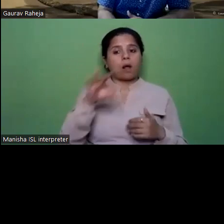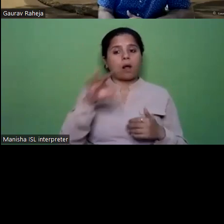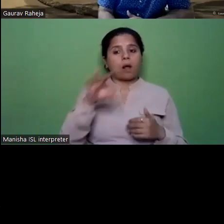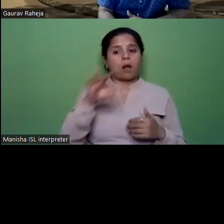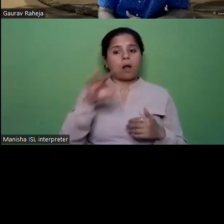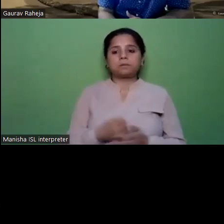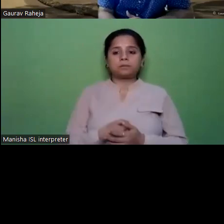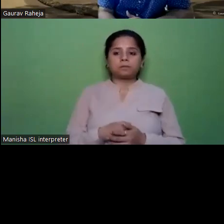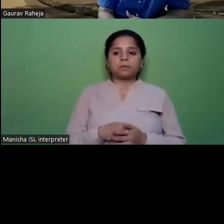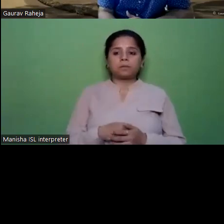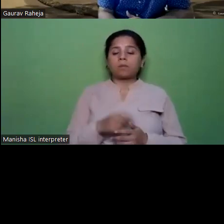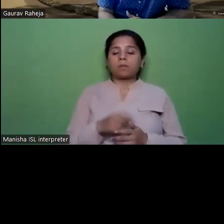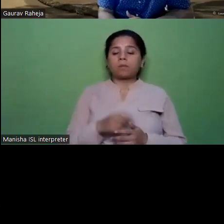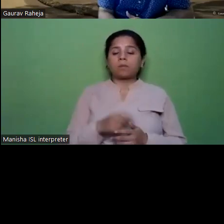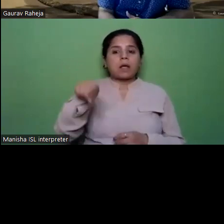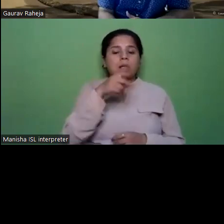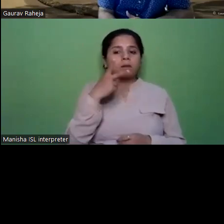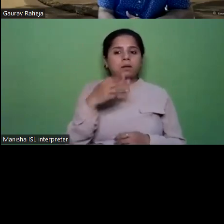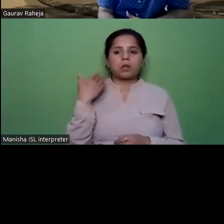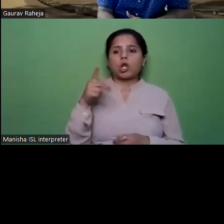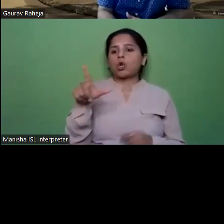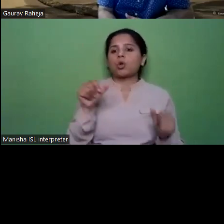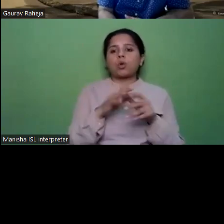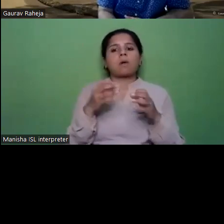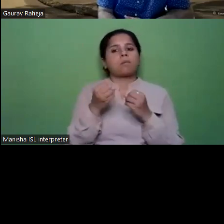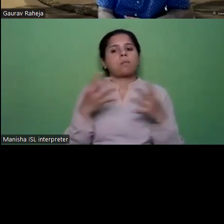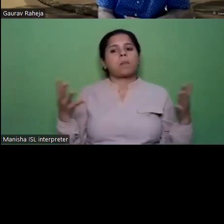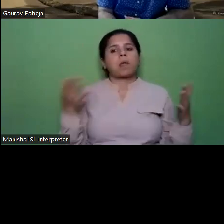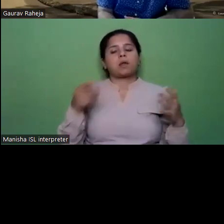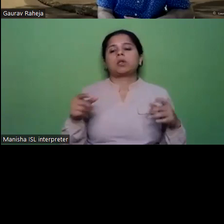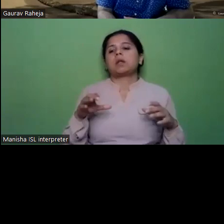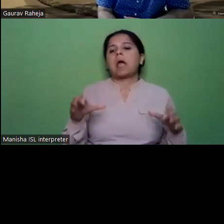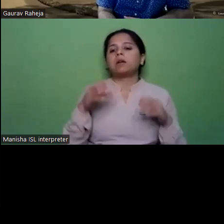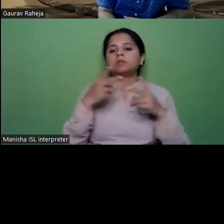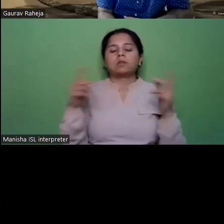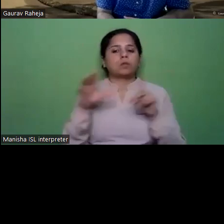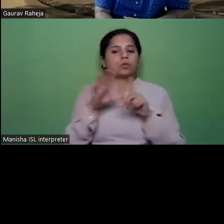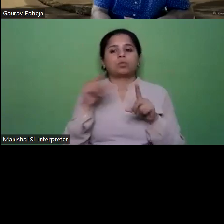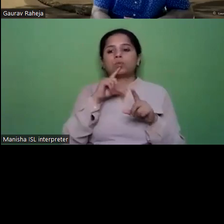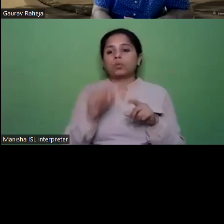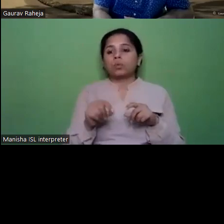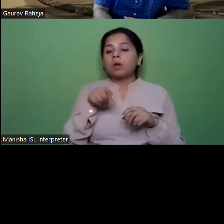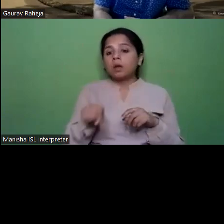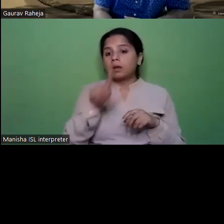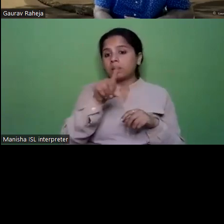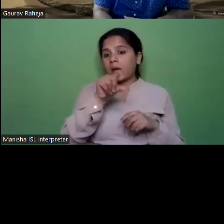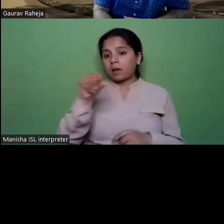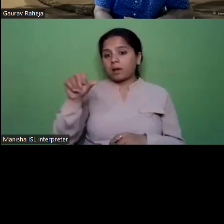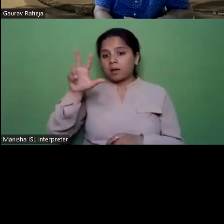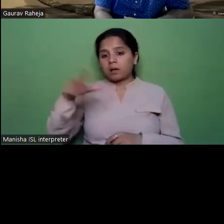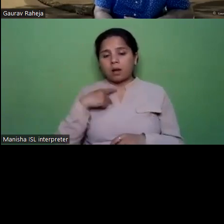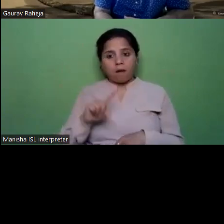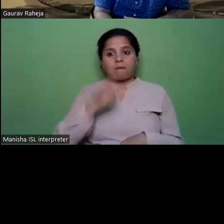was spearheaded such that the law guided many other actions on the ground. In 1998, we got the